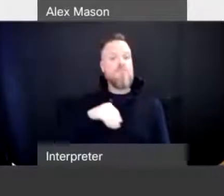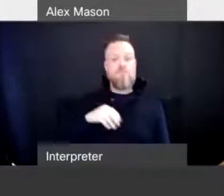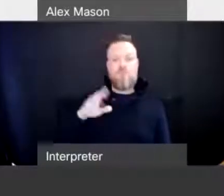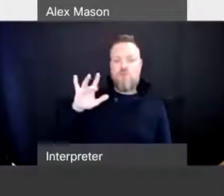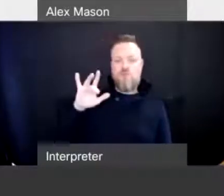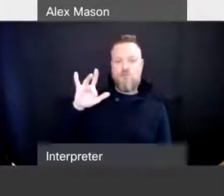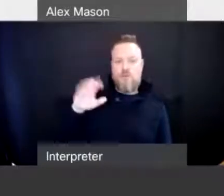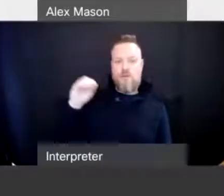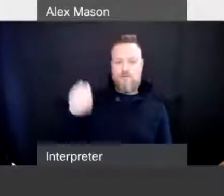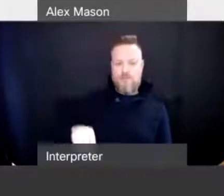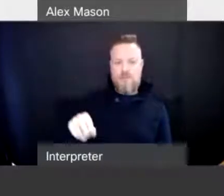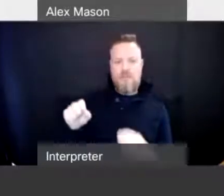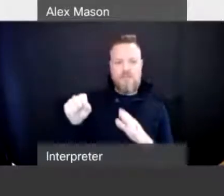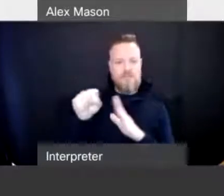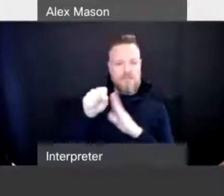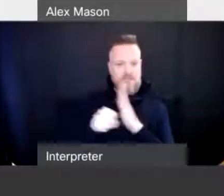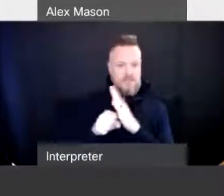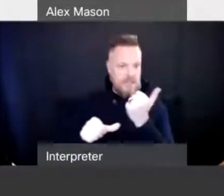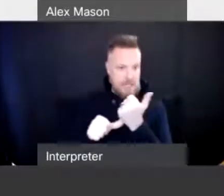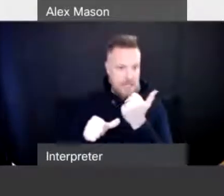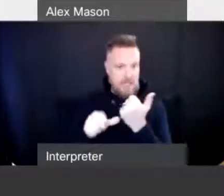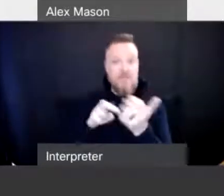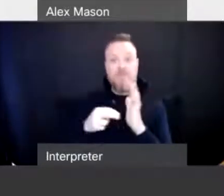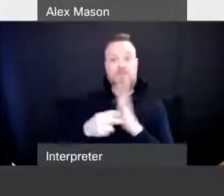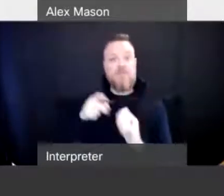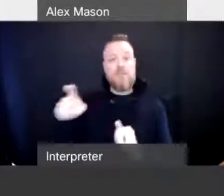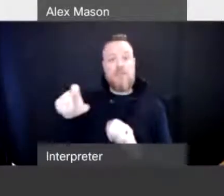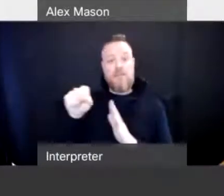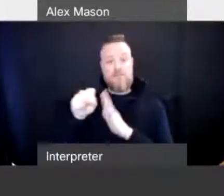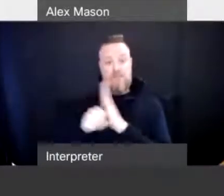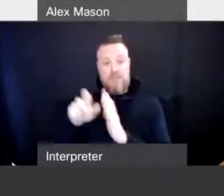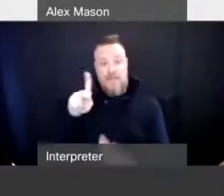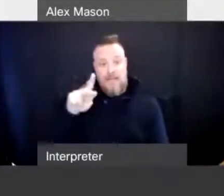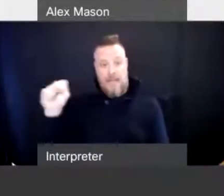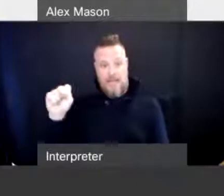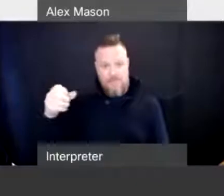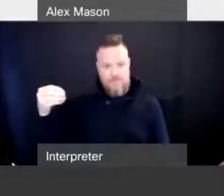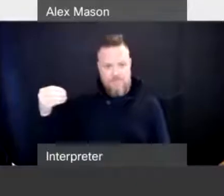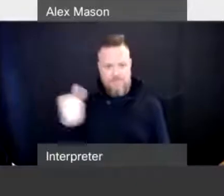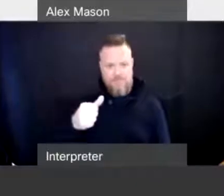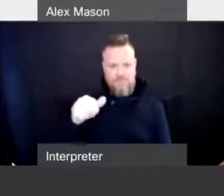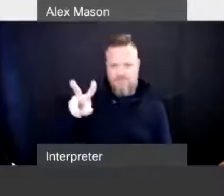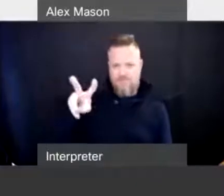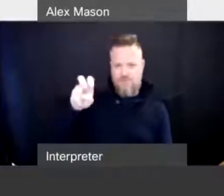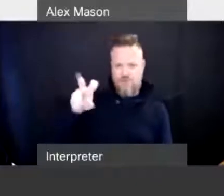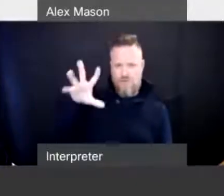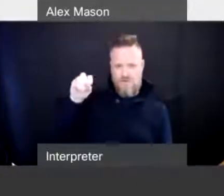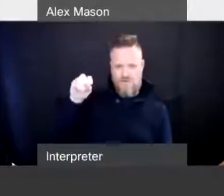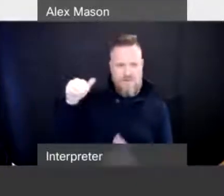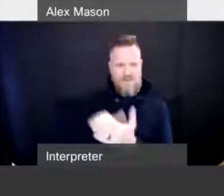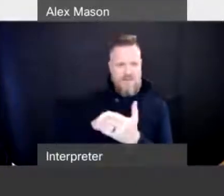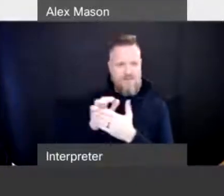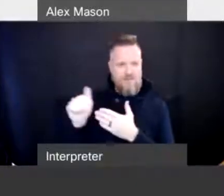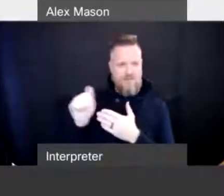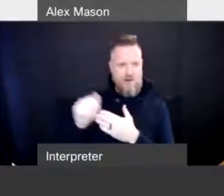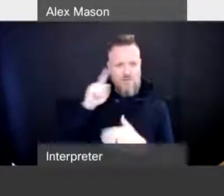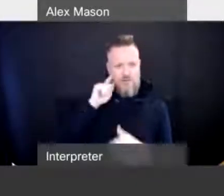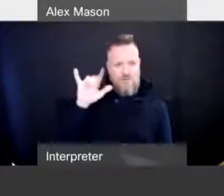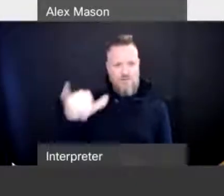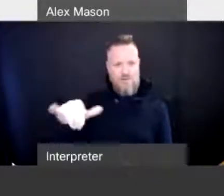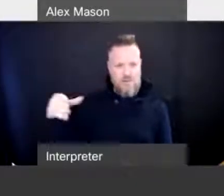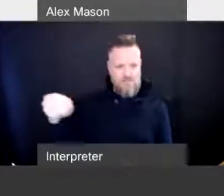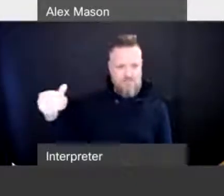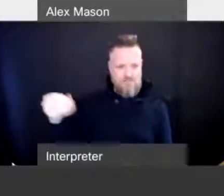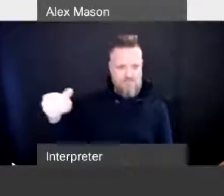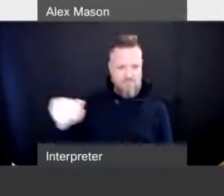aid, the state of Kansas would be paying approximately $250,000 of that payment, and